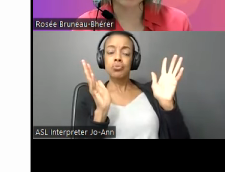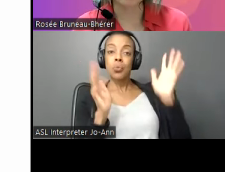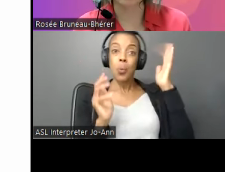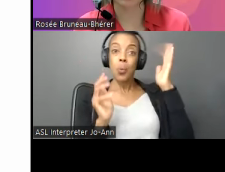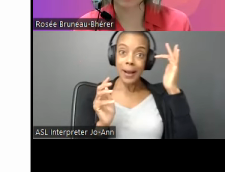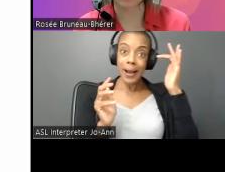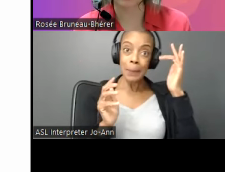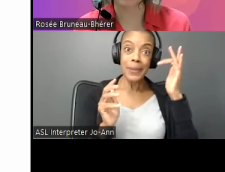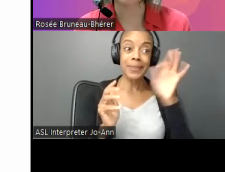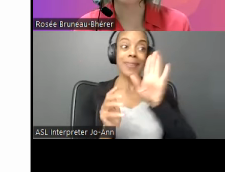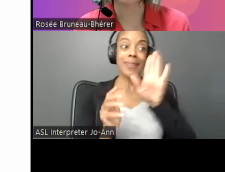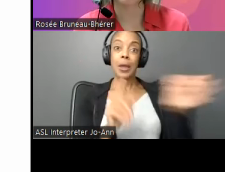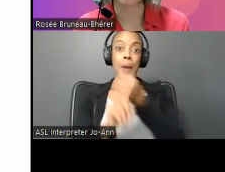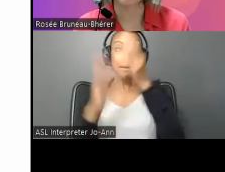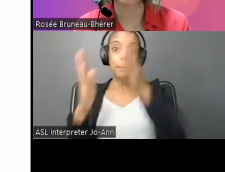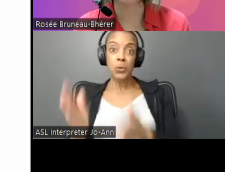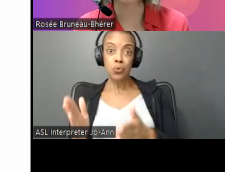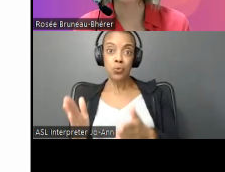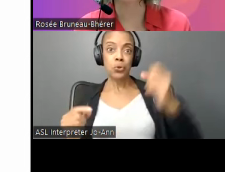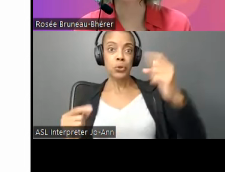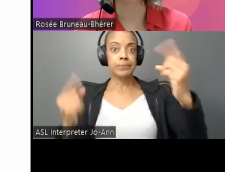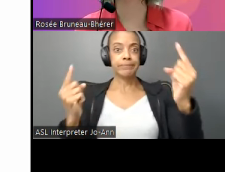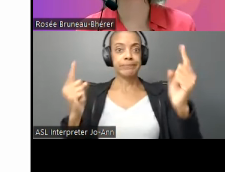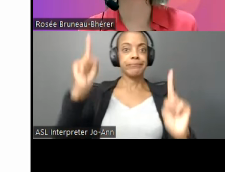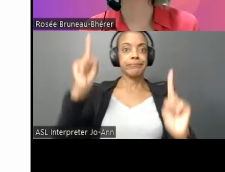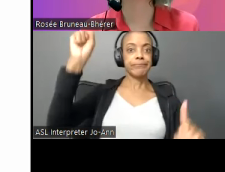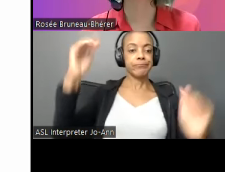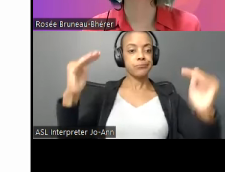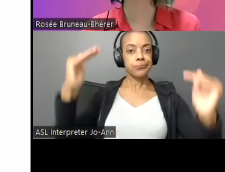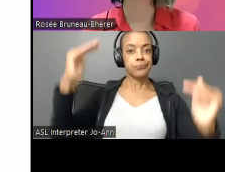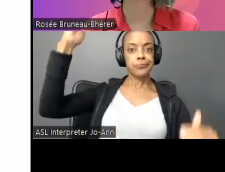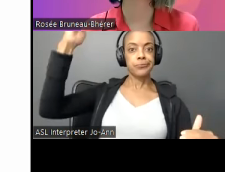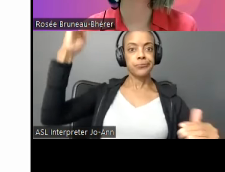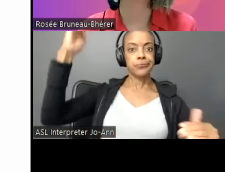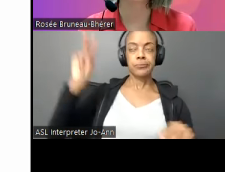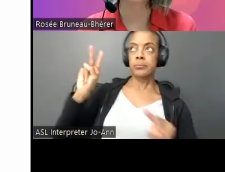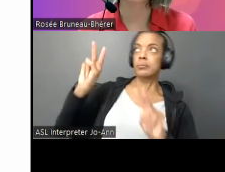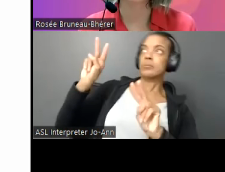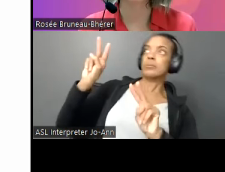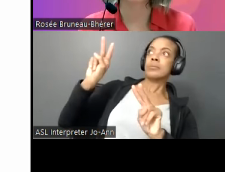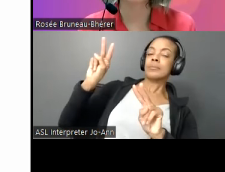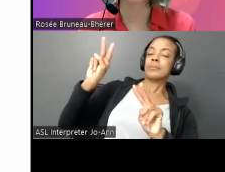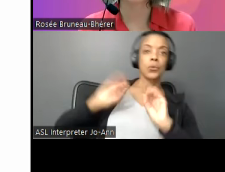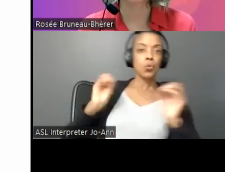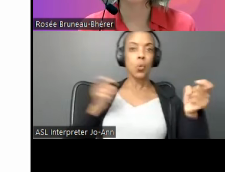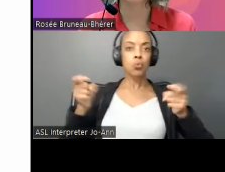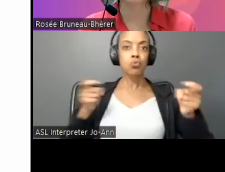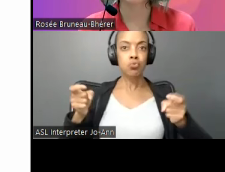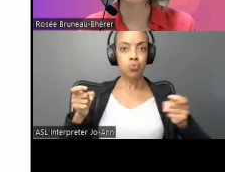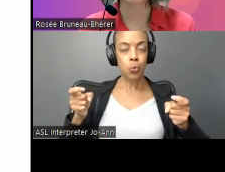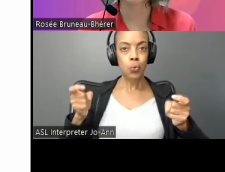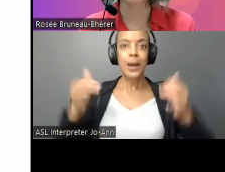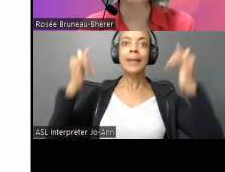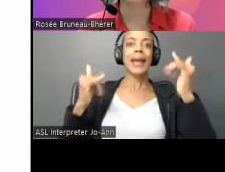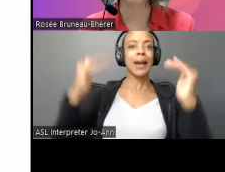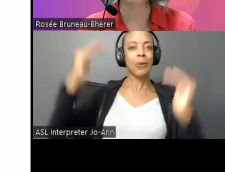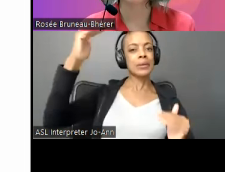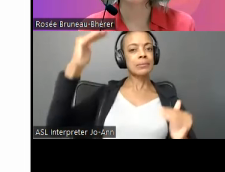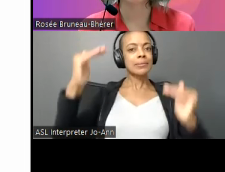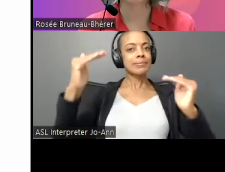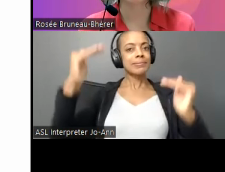and it destroys something in the child. So it's important to give them back their empowerment. We are